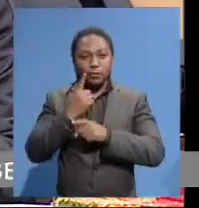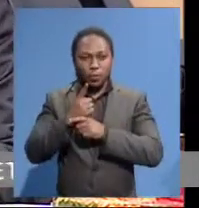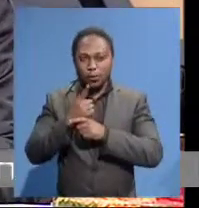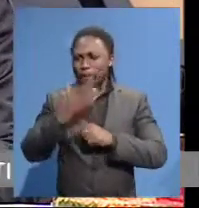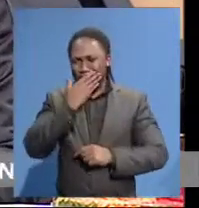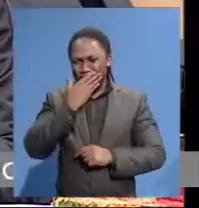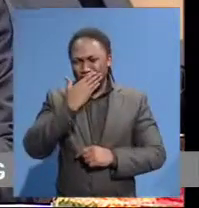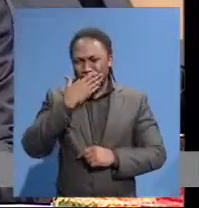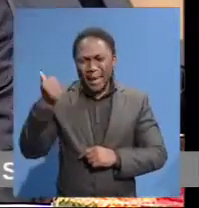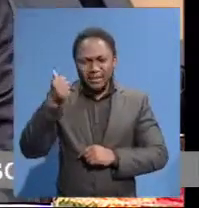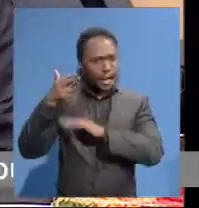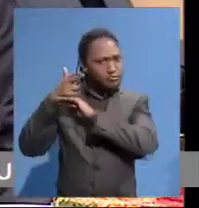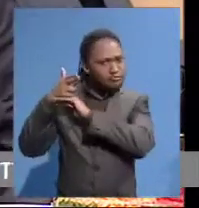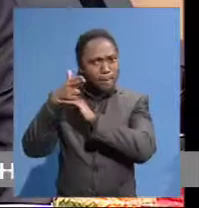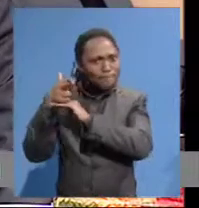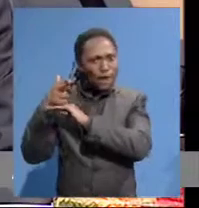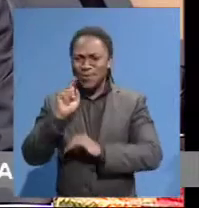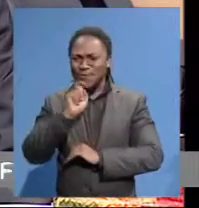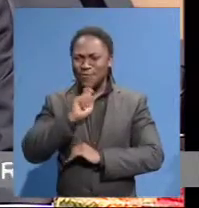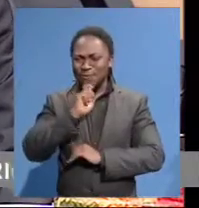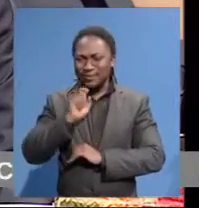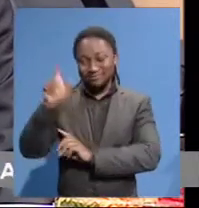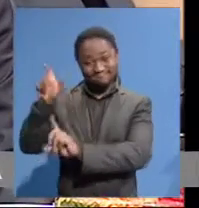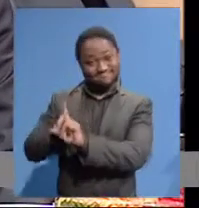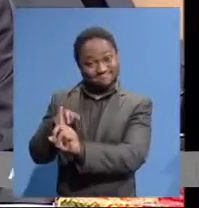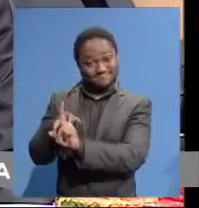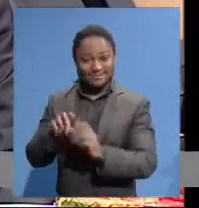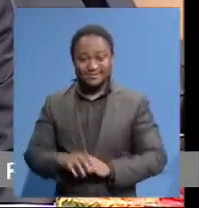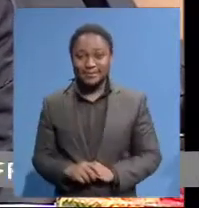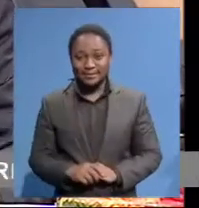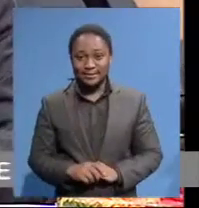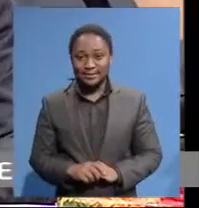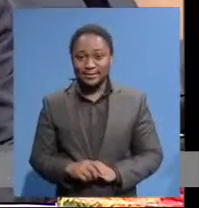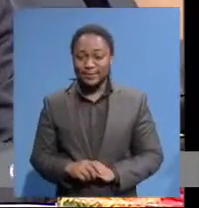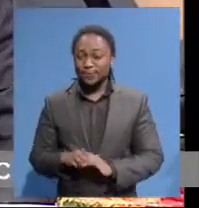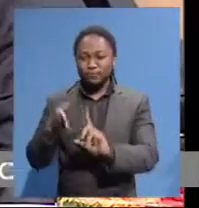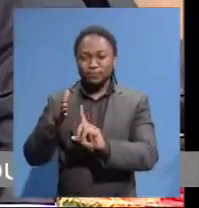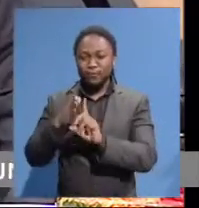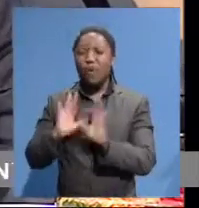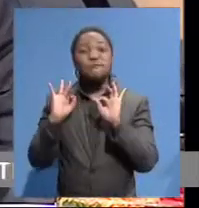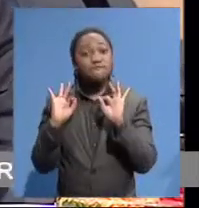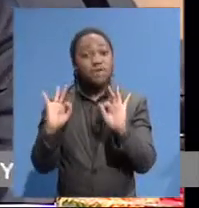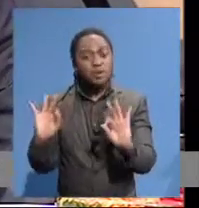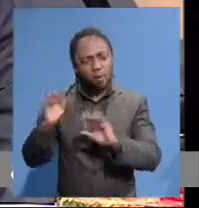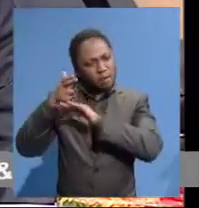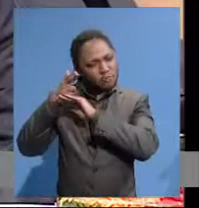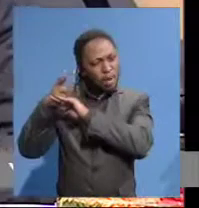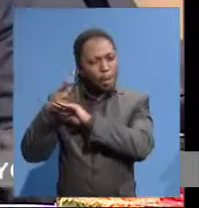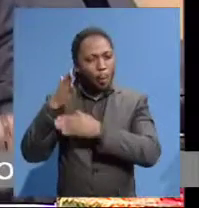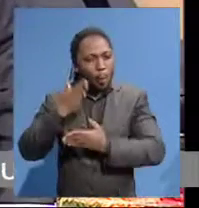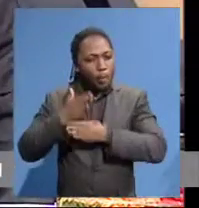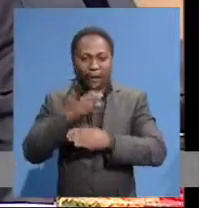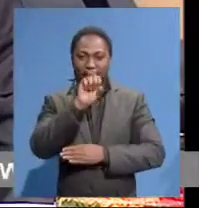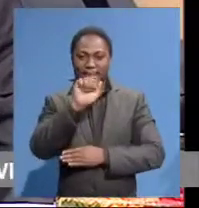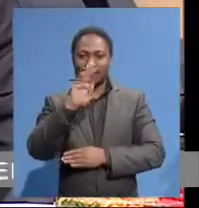best angle from which you can experience his passions. And, well, we have one of the official cameramen for the SABC who